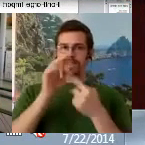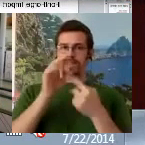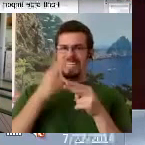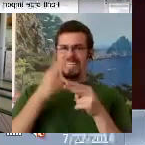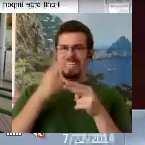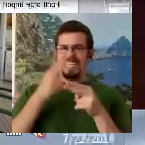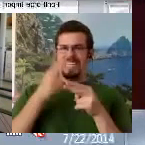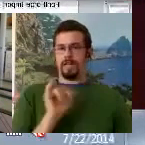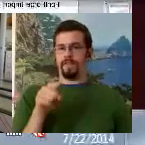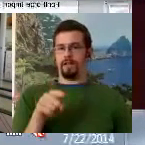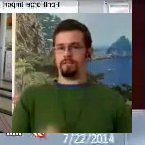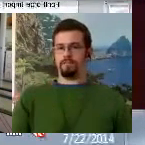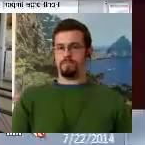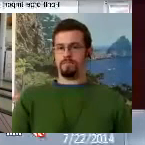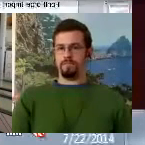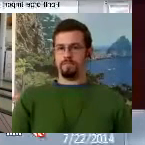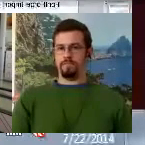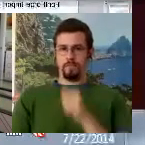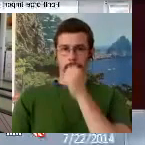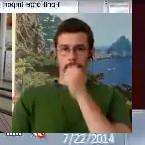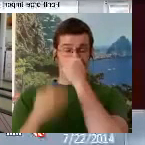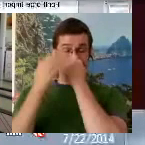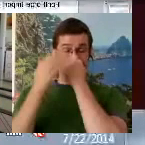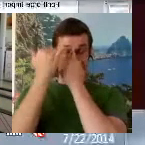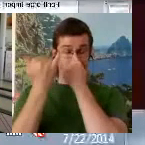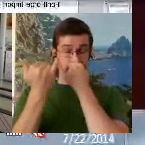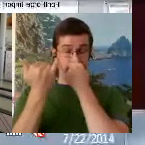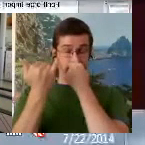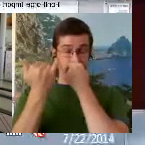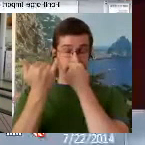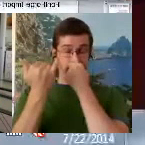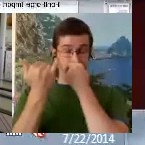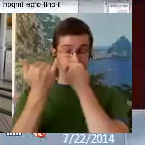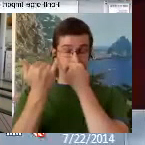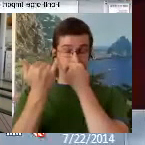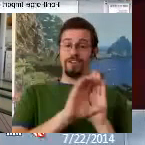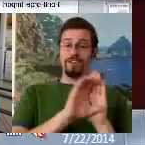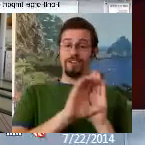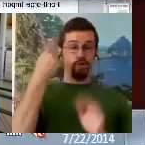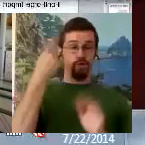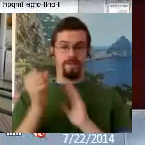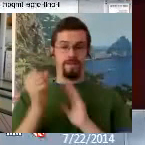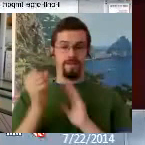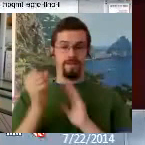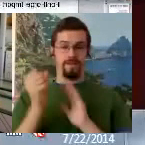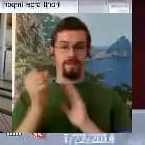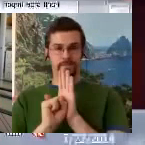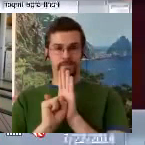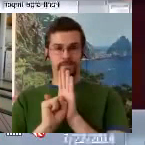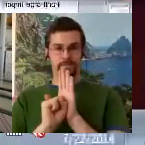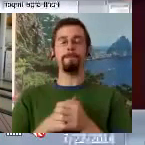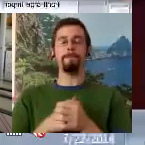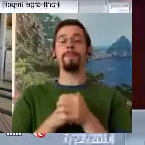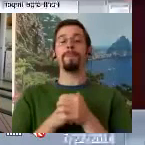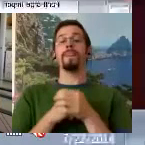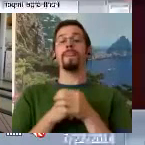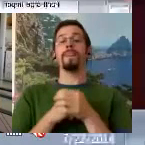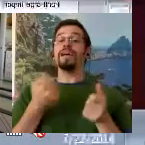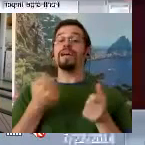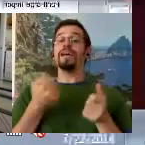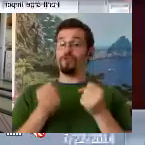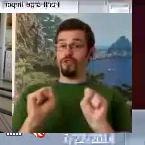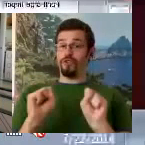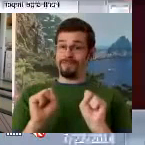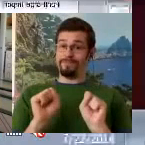this, because it's 3 characters coming together to name that. I initially tried to install it in FontForge myself, and I